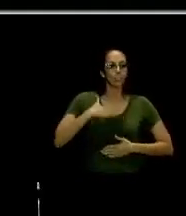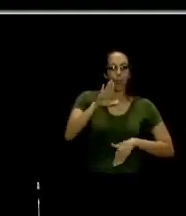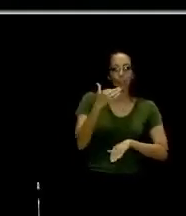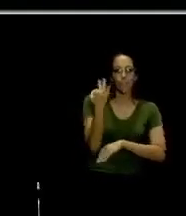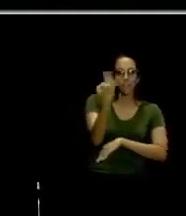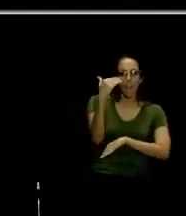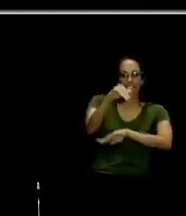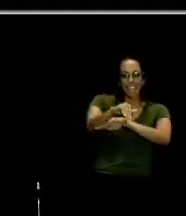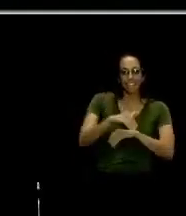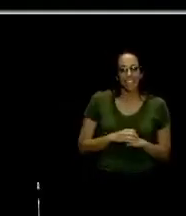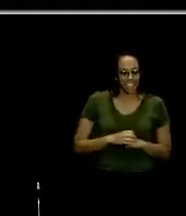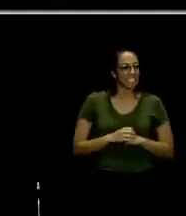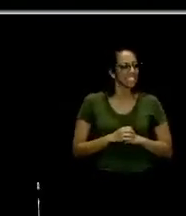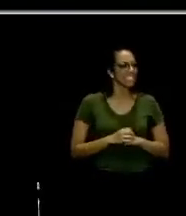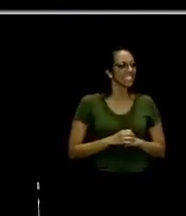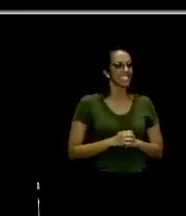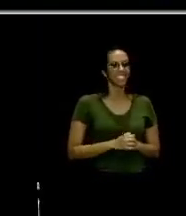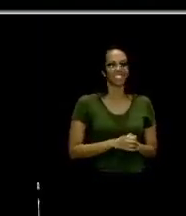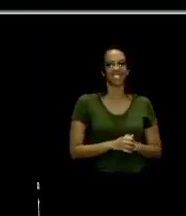evening.